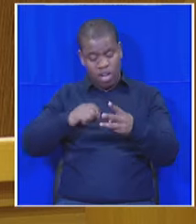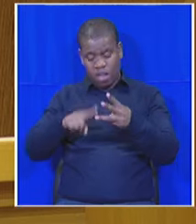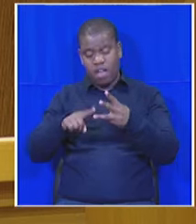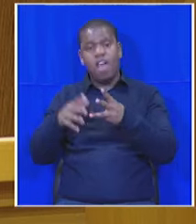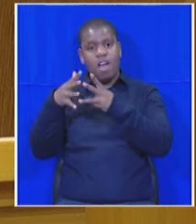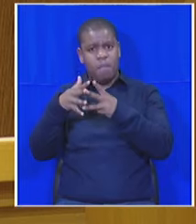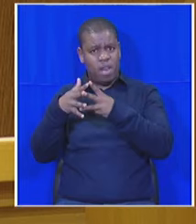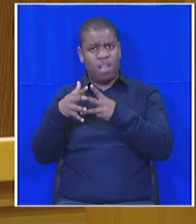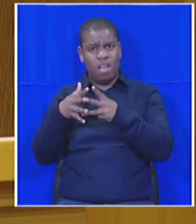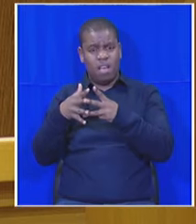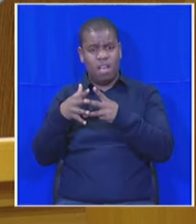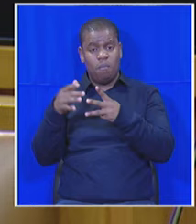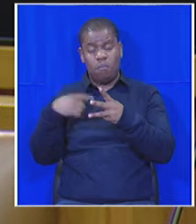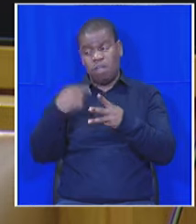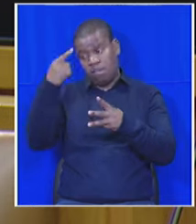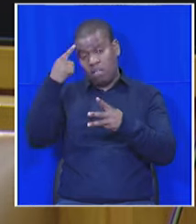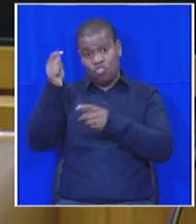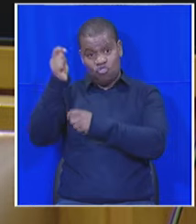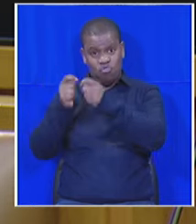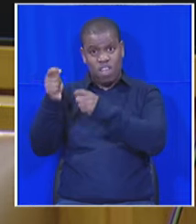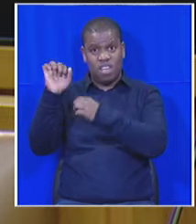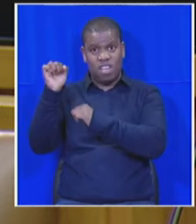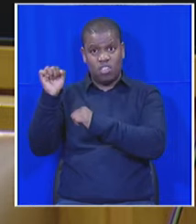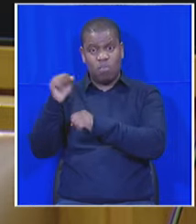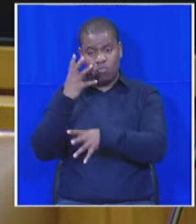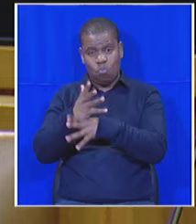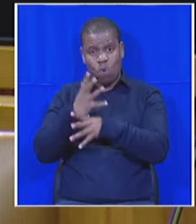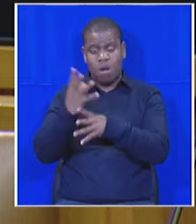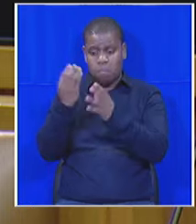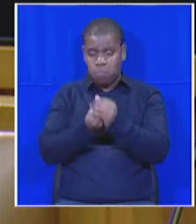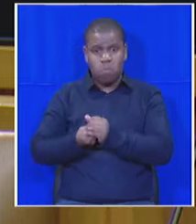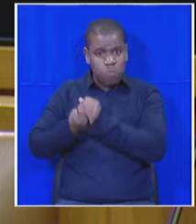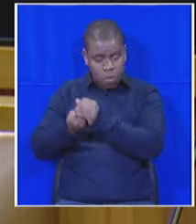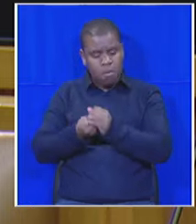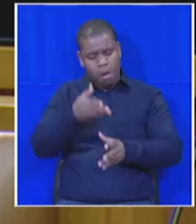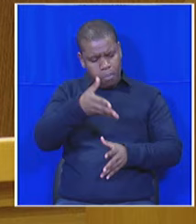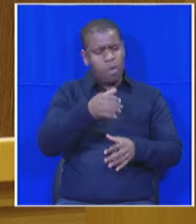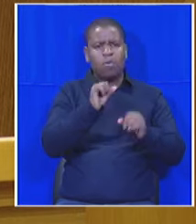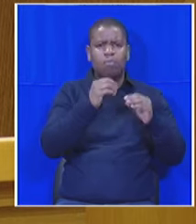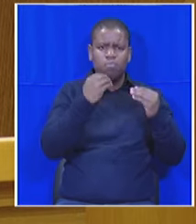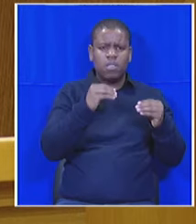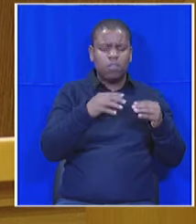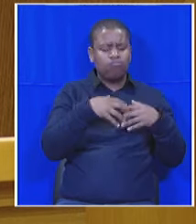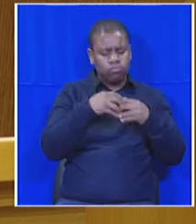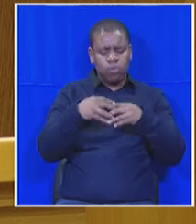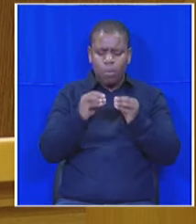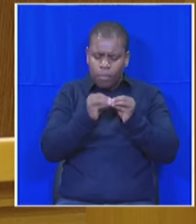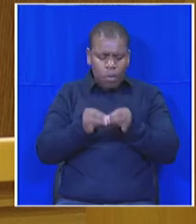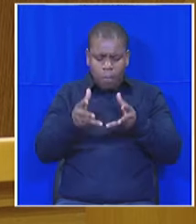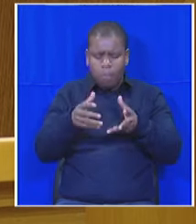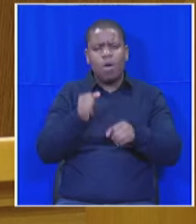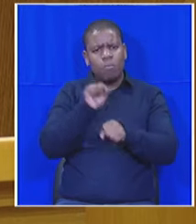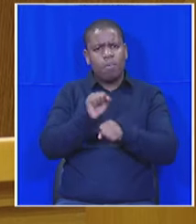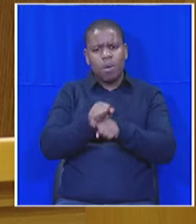And I think together with trade and industry, we need to work together to be able to create an industry in the country where we can produce this thing, create jobs,